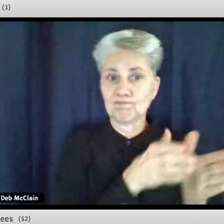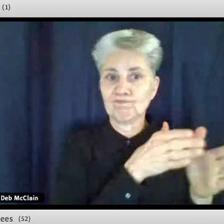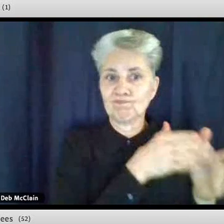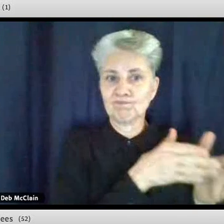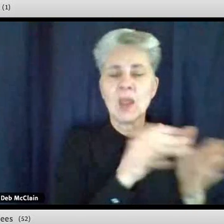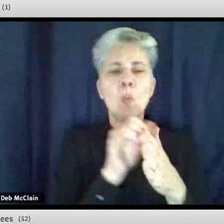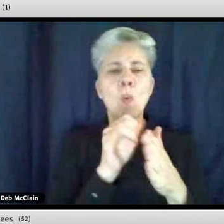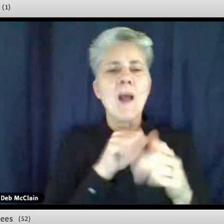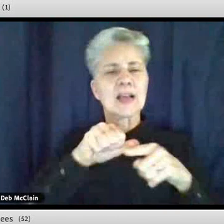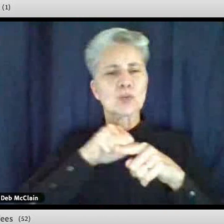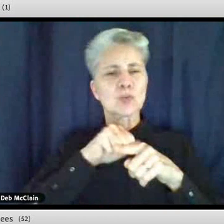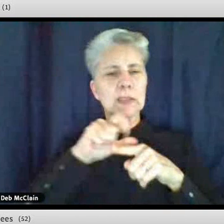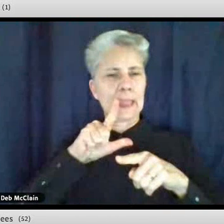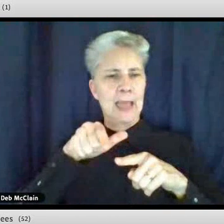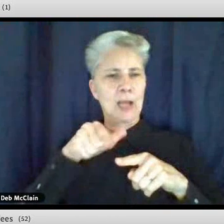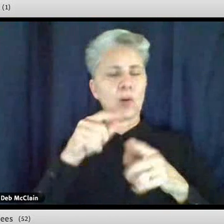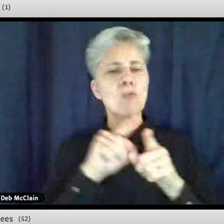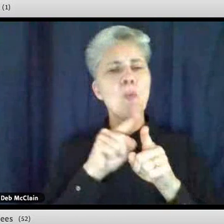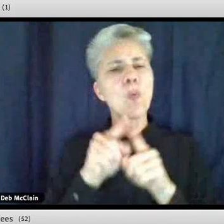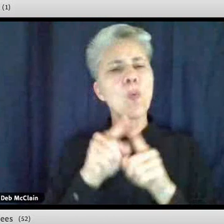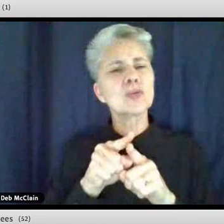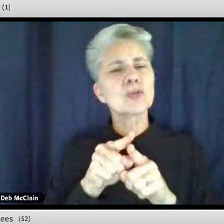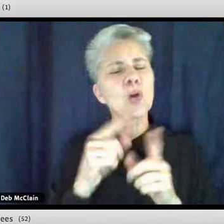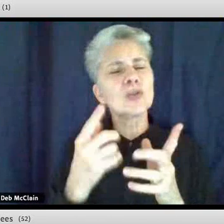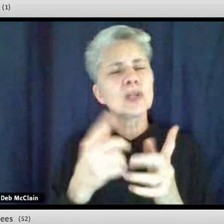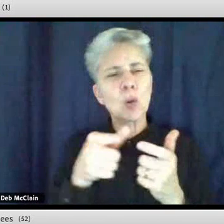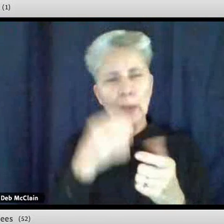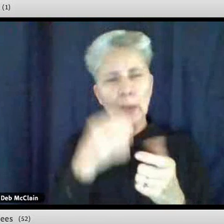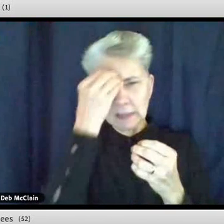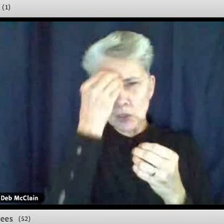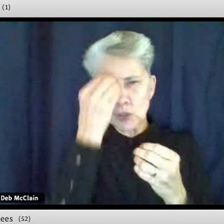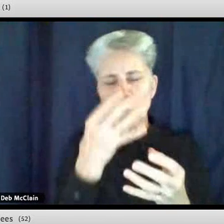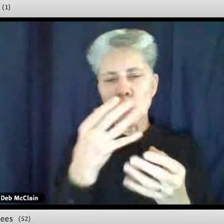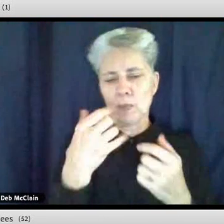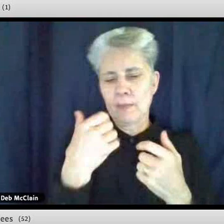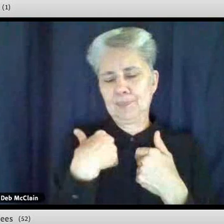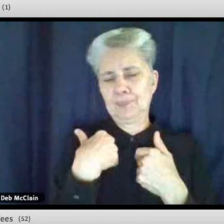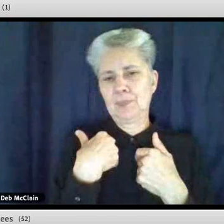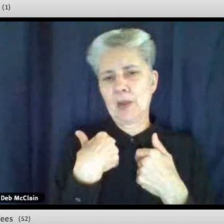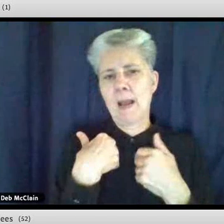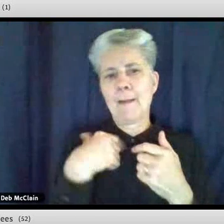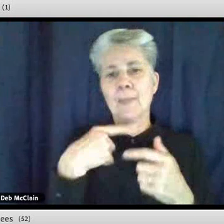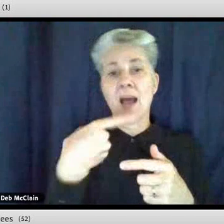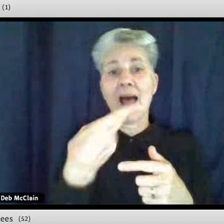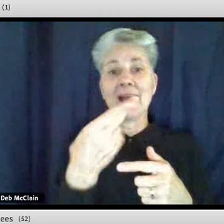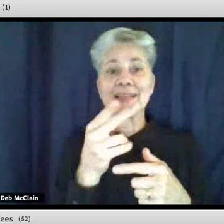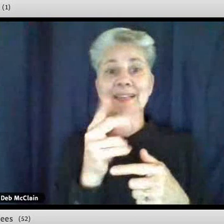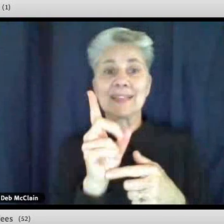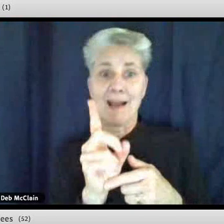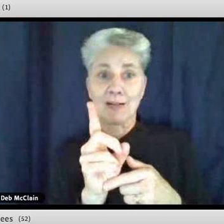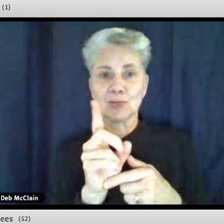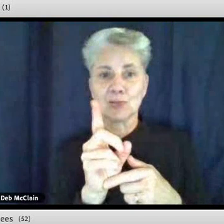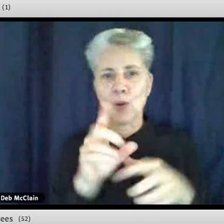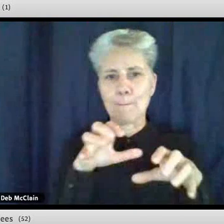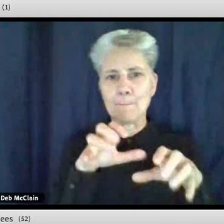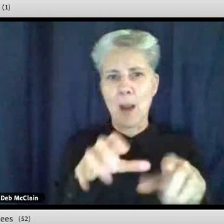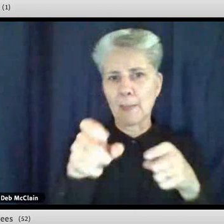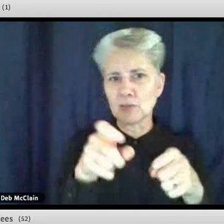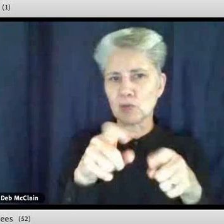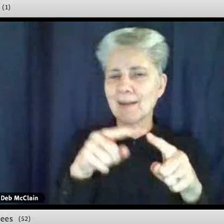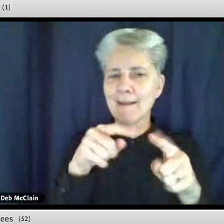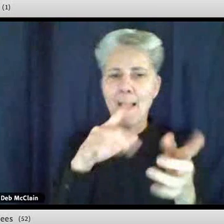exercise later. And also, just a quick note: I'm a doctor of public administration, but not a medical doctor